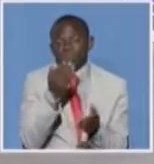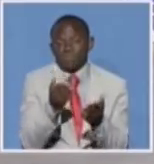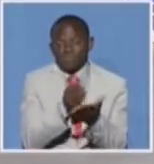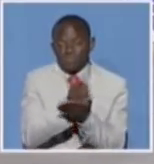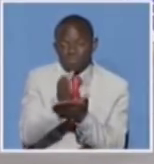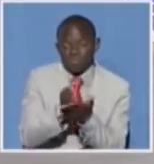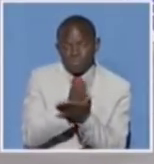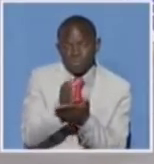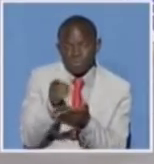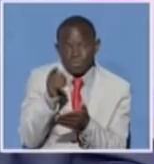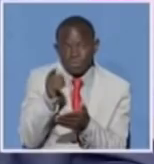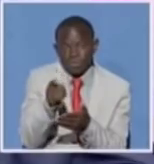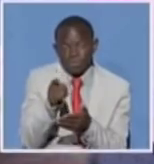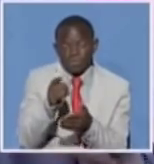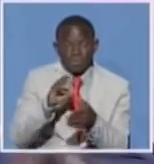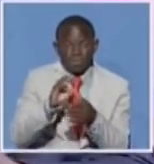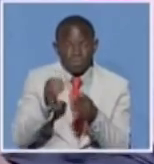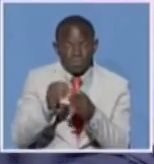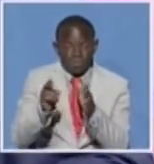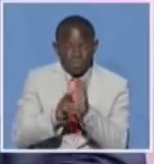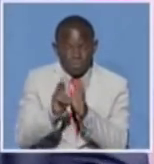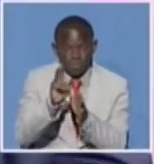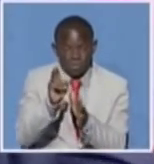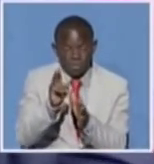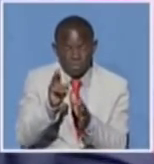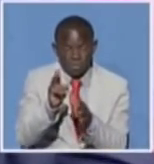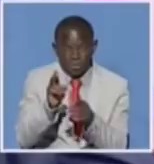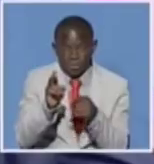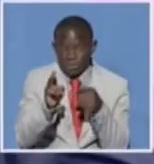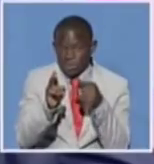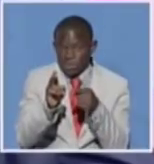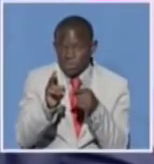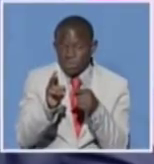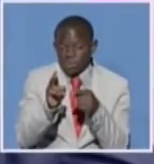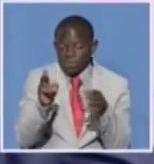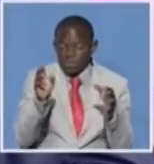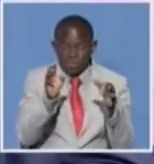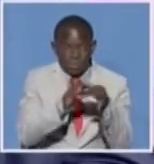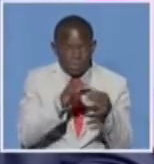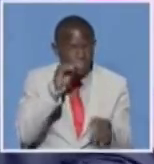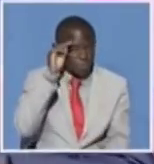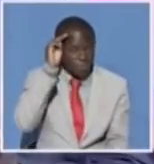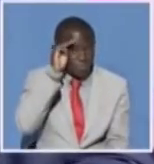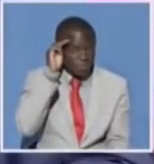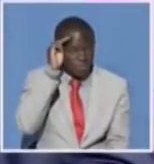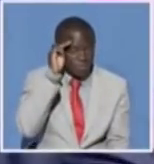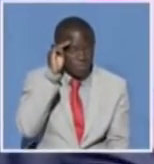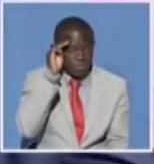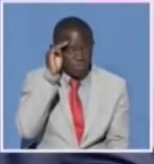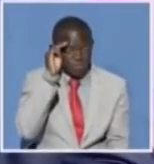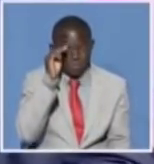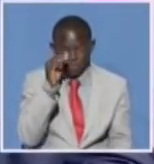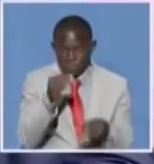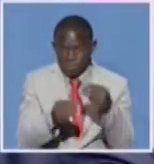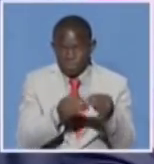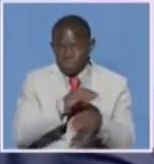that information onto this platform, which will be linked to the ministry. And therefore, all of us will be able to